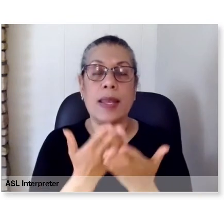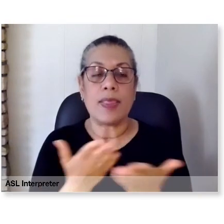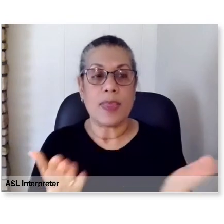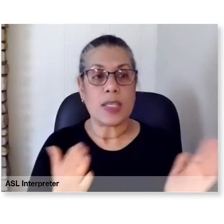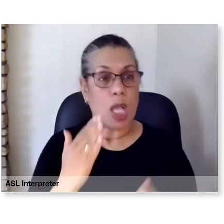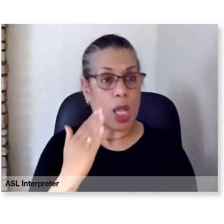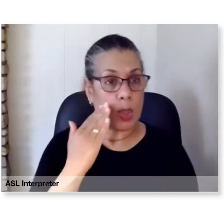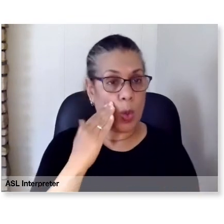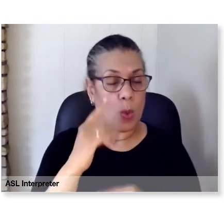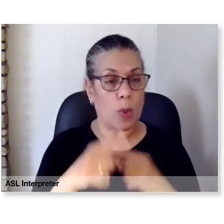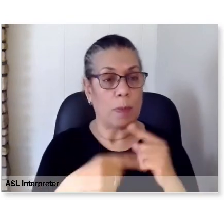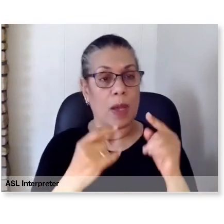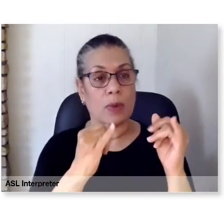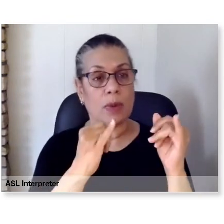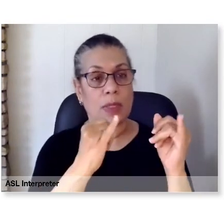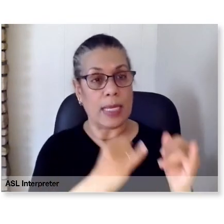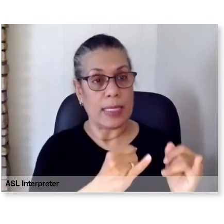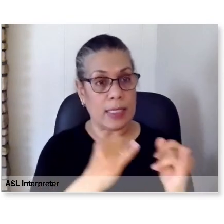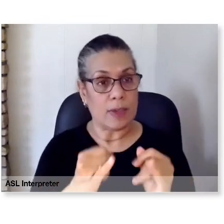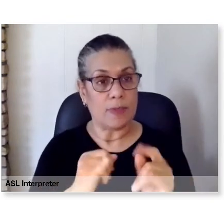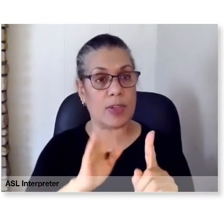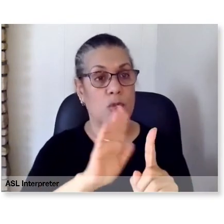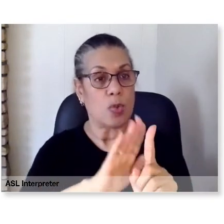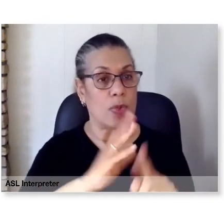individual, what their experiences are,